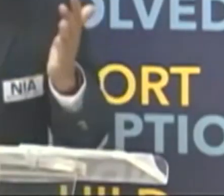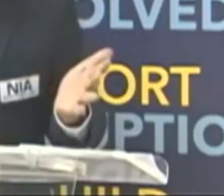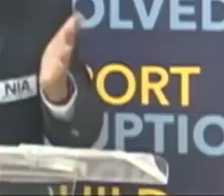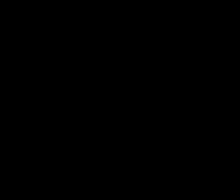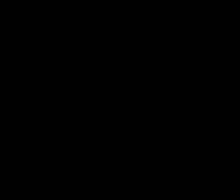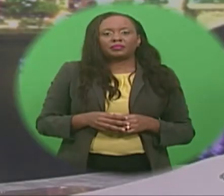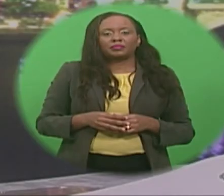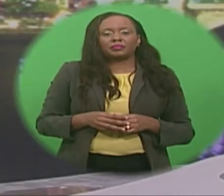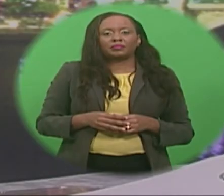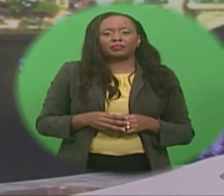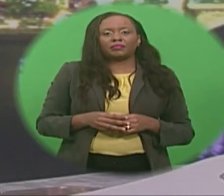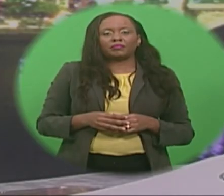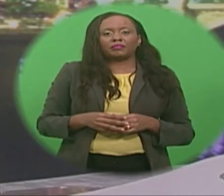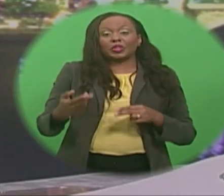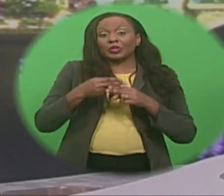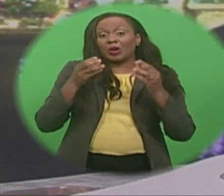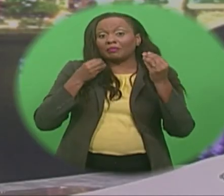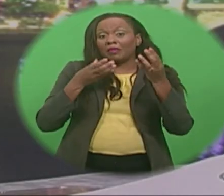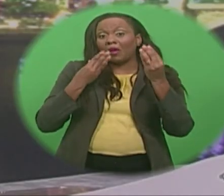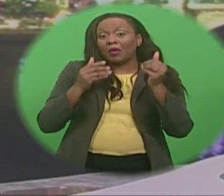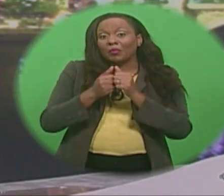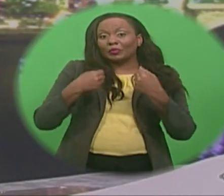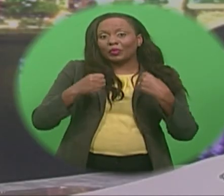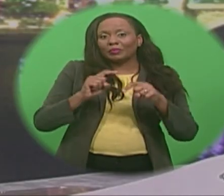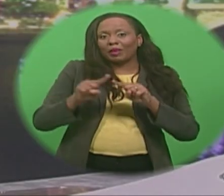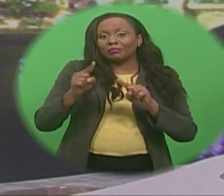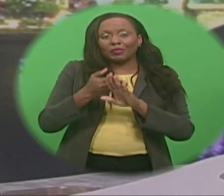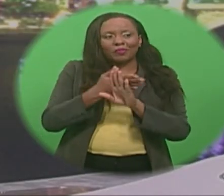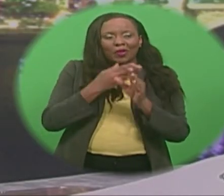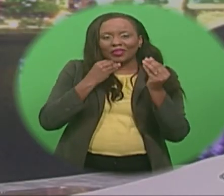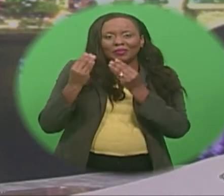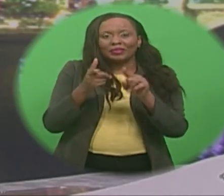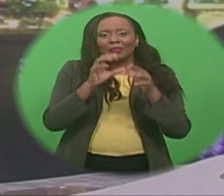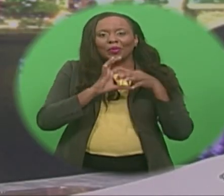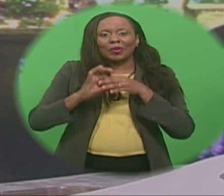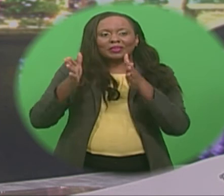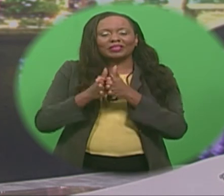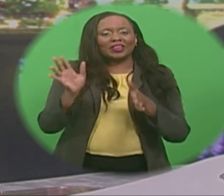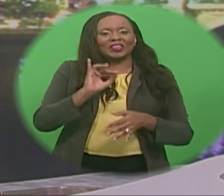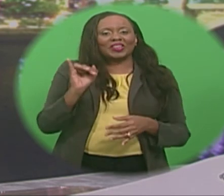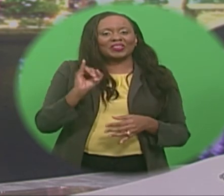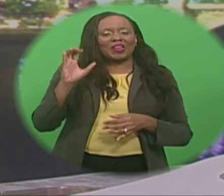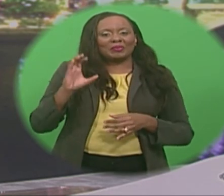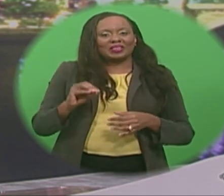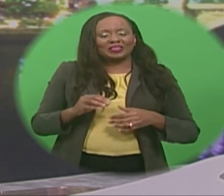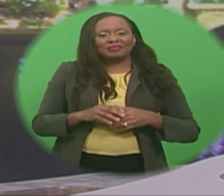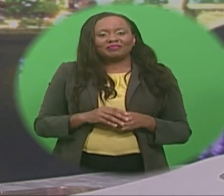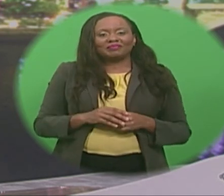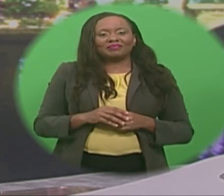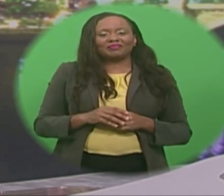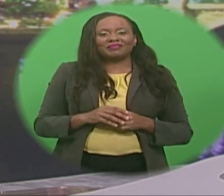TVJ News. We'll take a peek into the world of sports next, but before we get there, here's a tip from Cooperators General